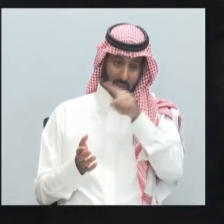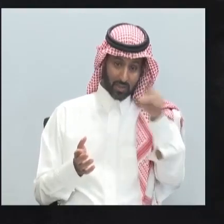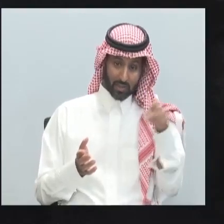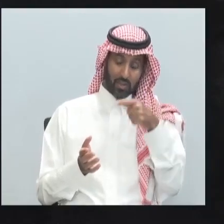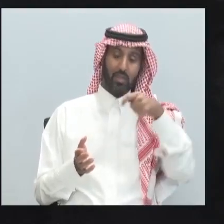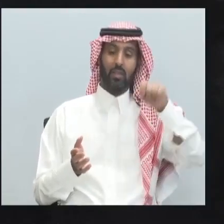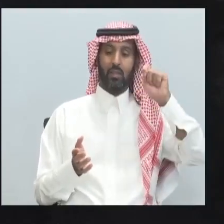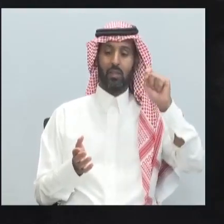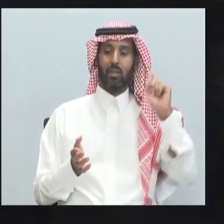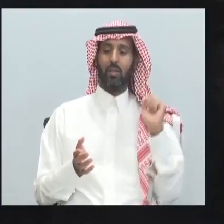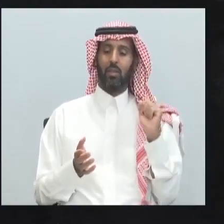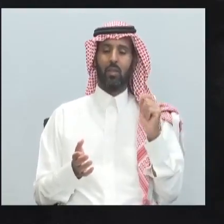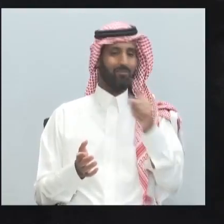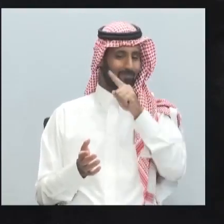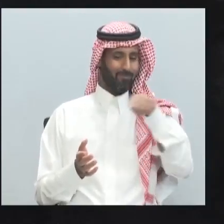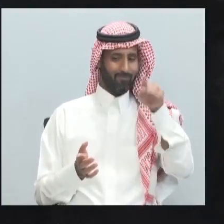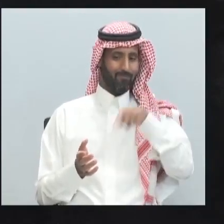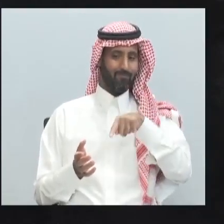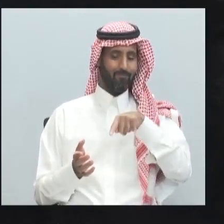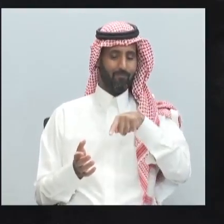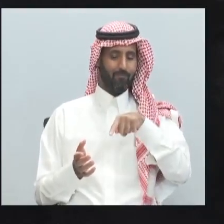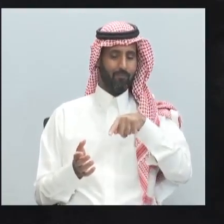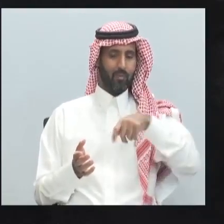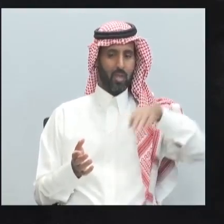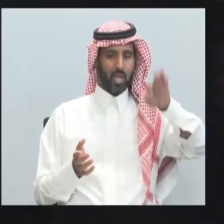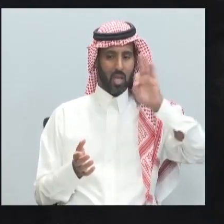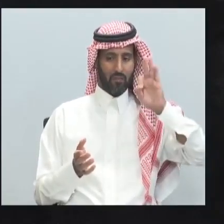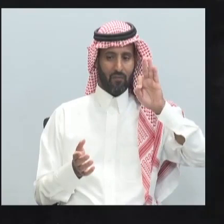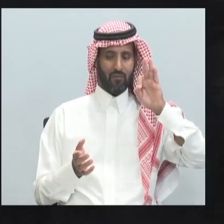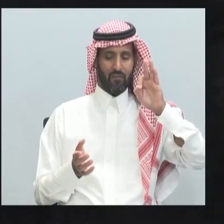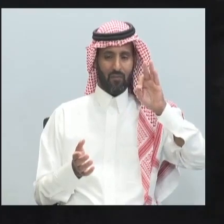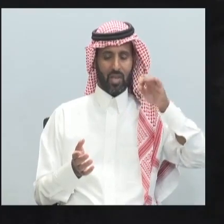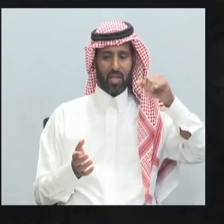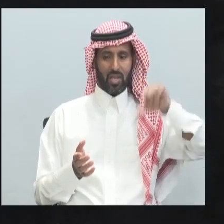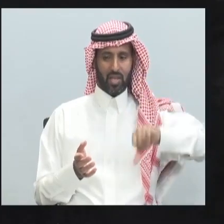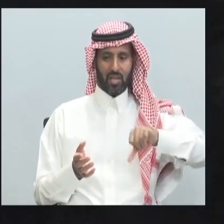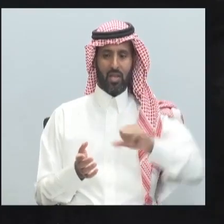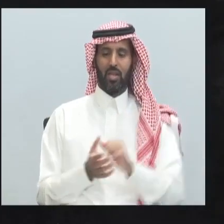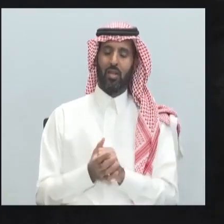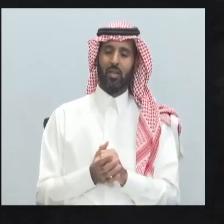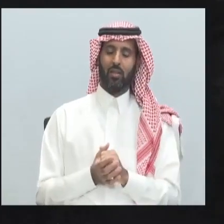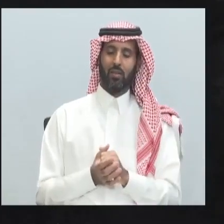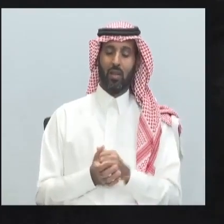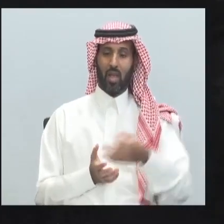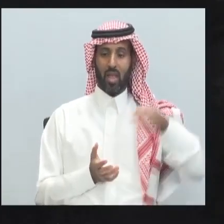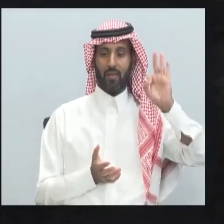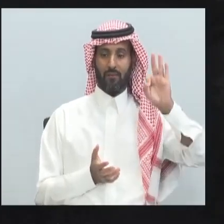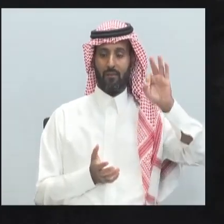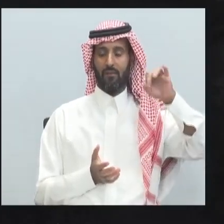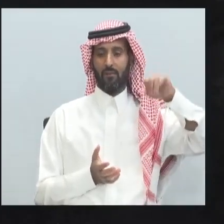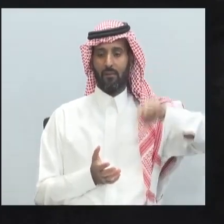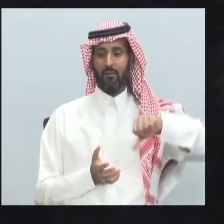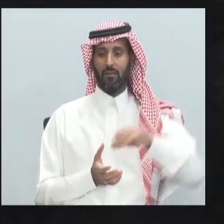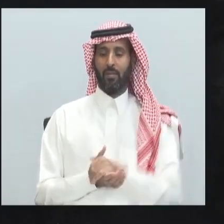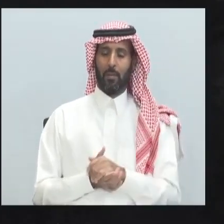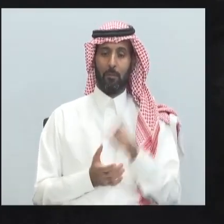T. If it's not correct, that means it's what? False, and you will choose the letter F. Okay, so we